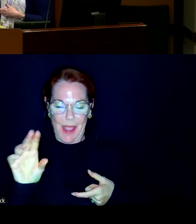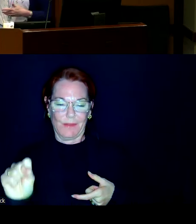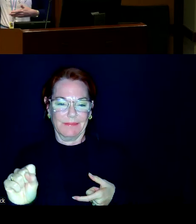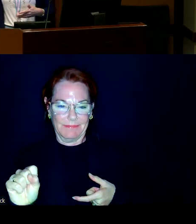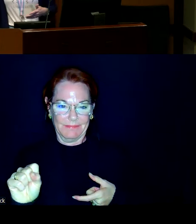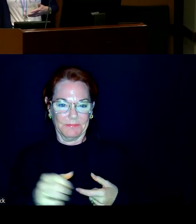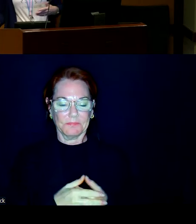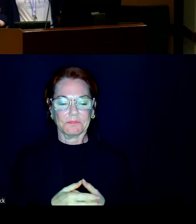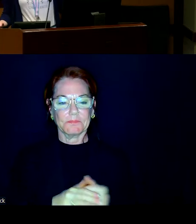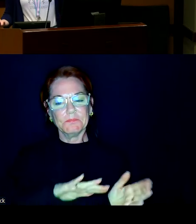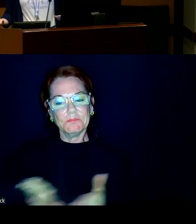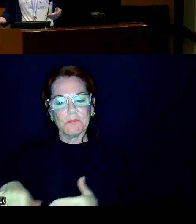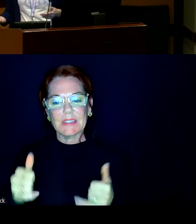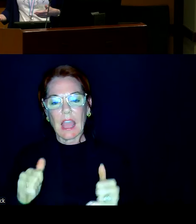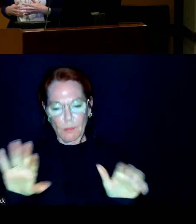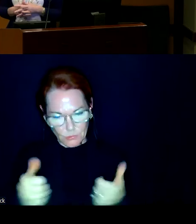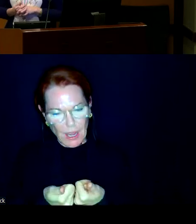So I'm gonna challenge you all to speak up.